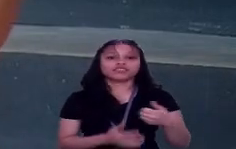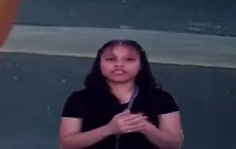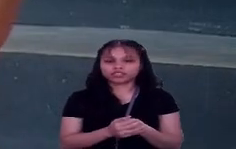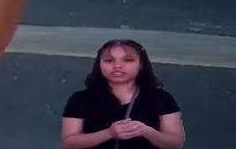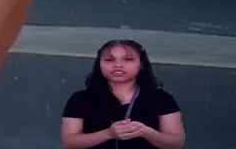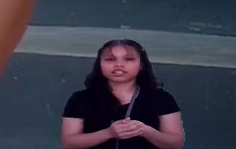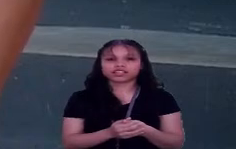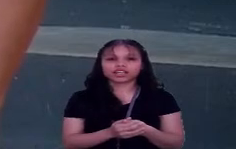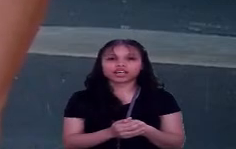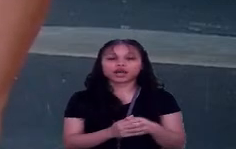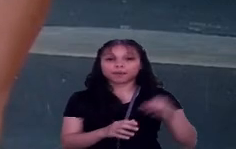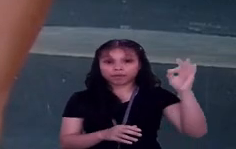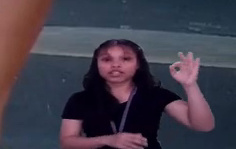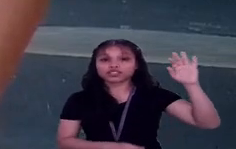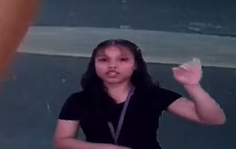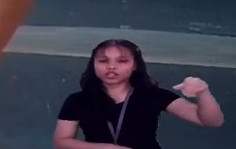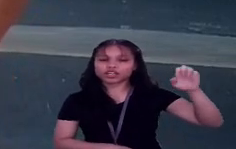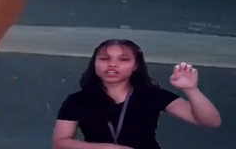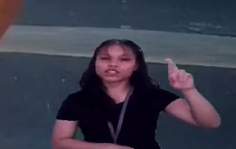under the leadership of Pastor Jerry Nable.